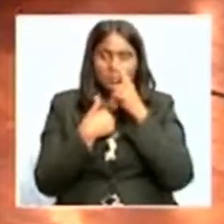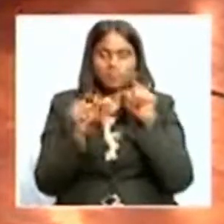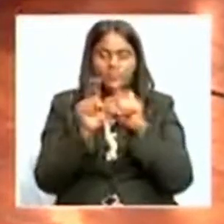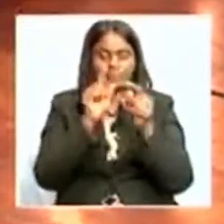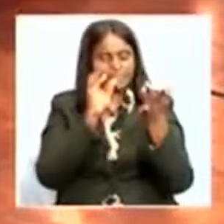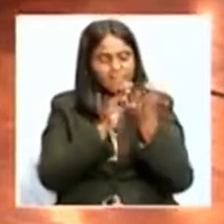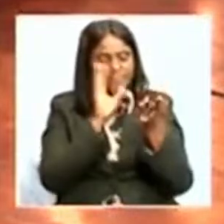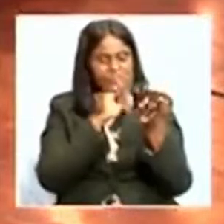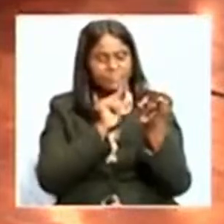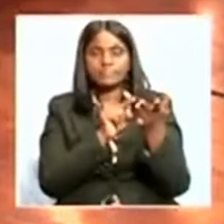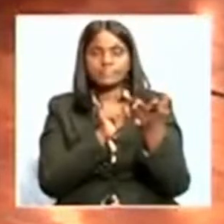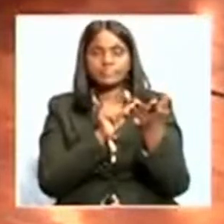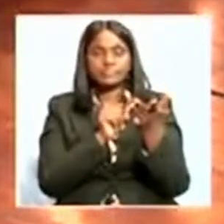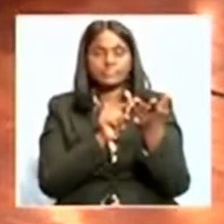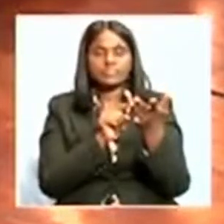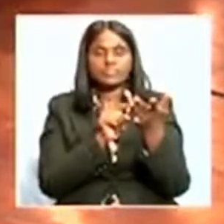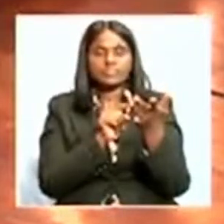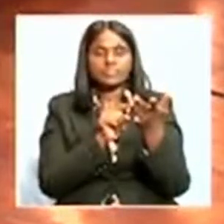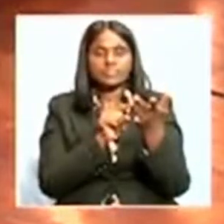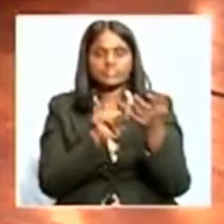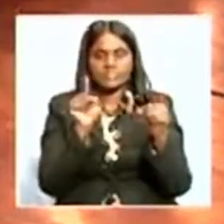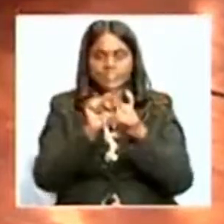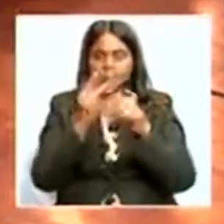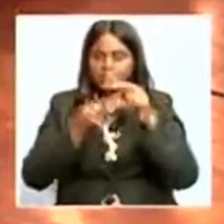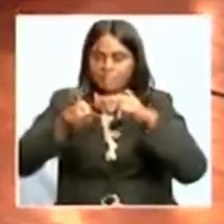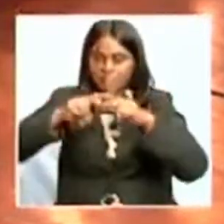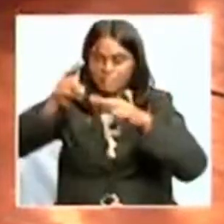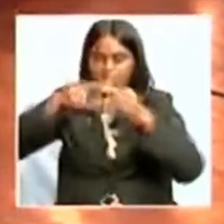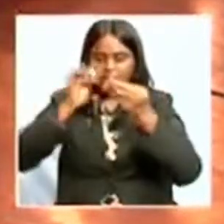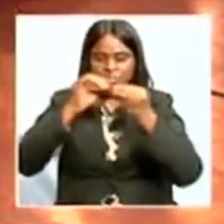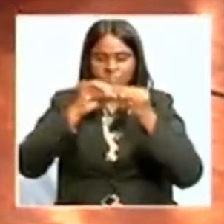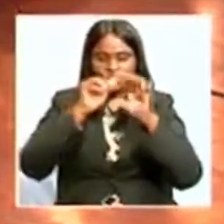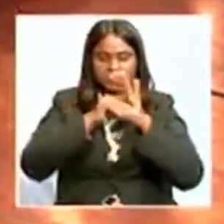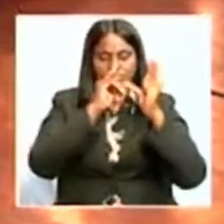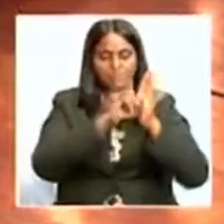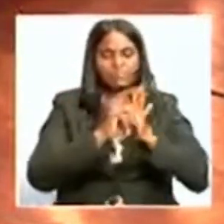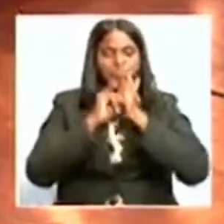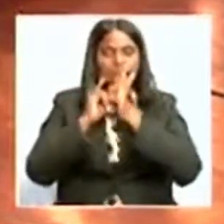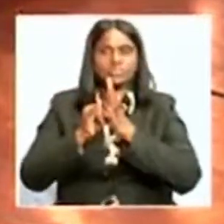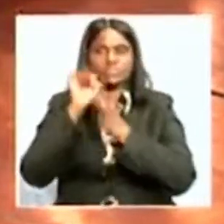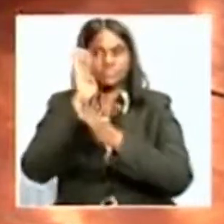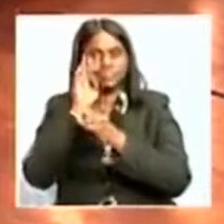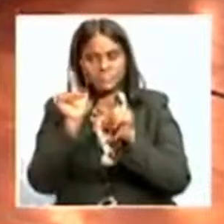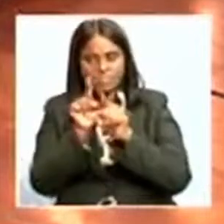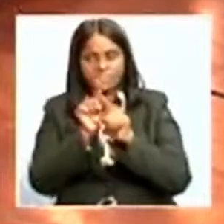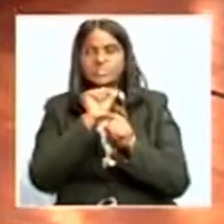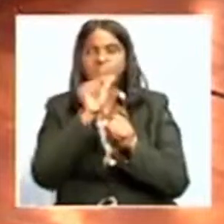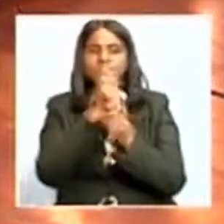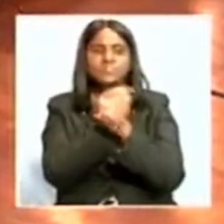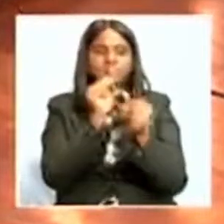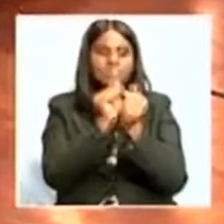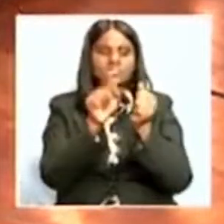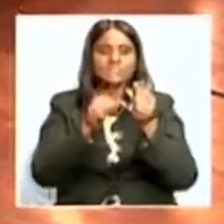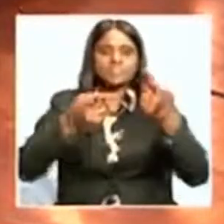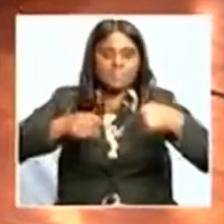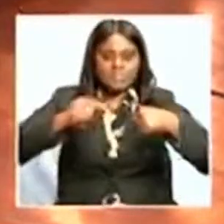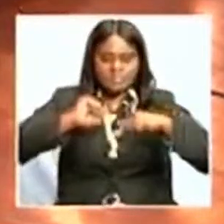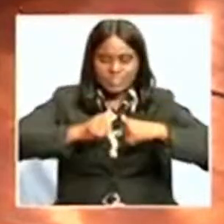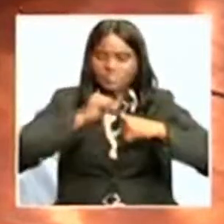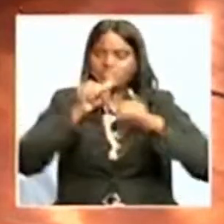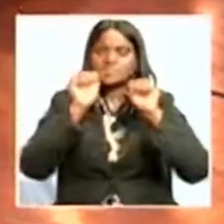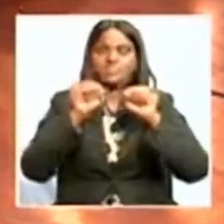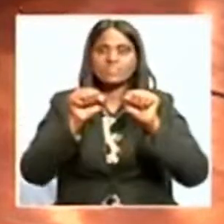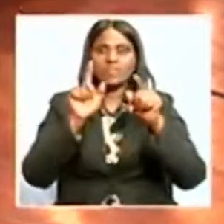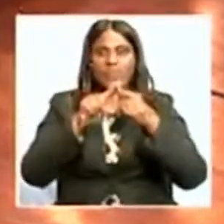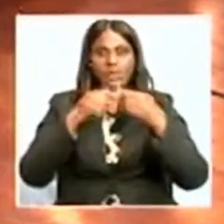put the increase on the imported beverages and not deal with the locals, we may not be able